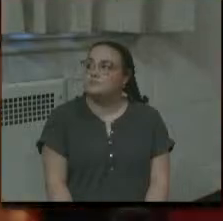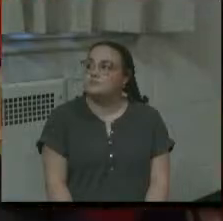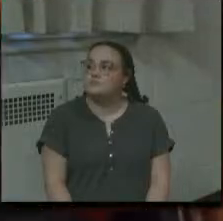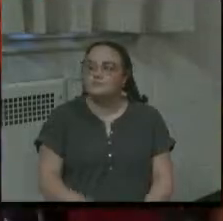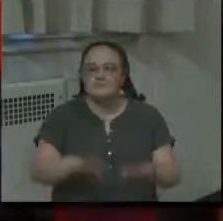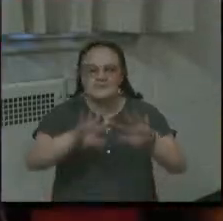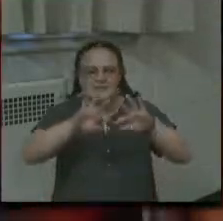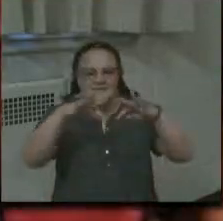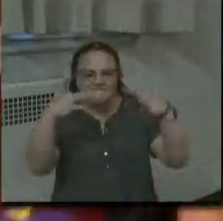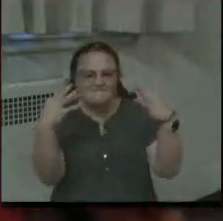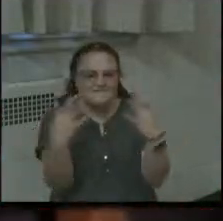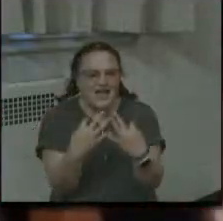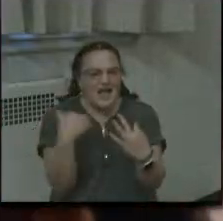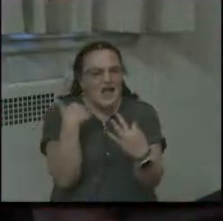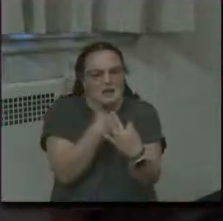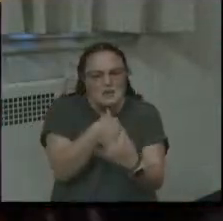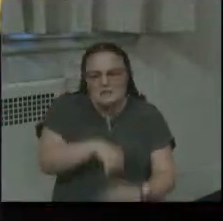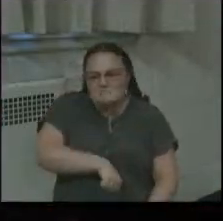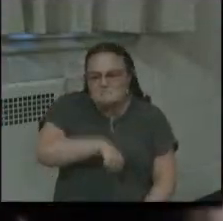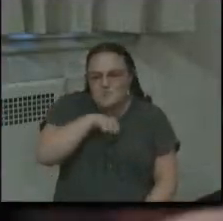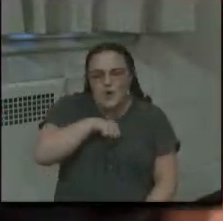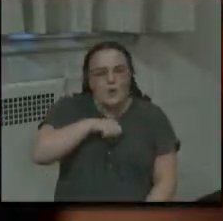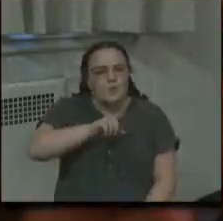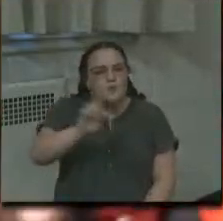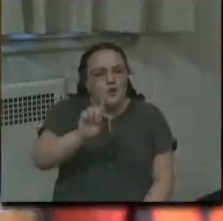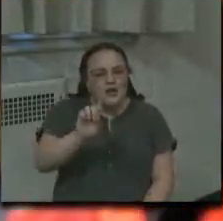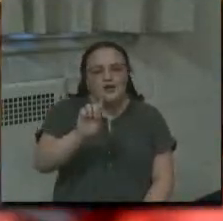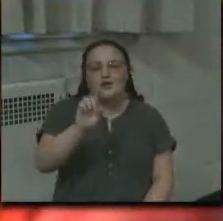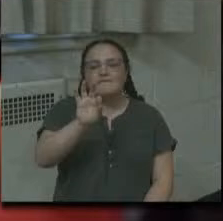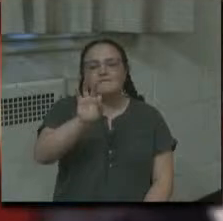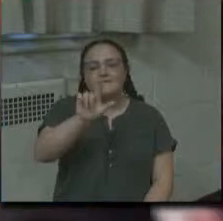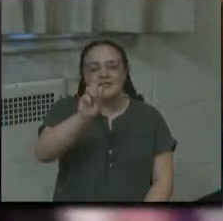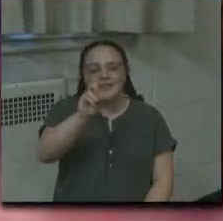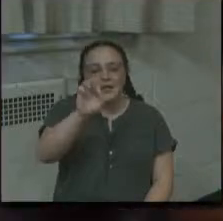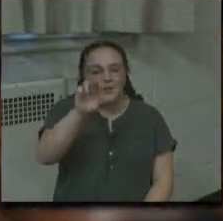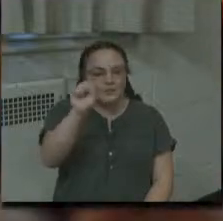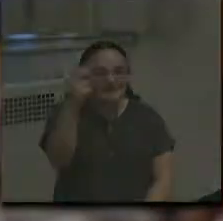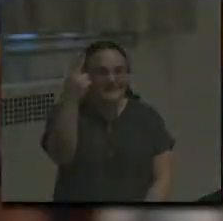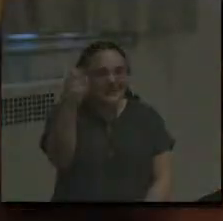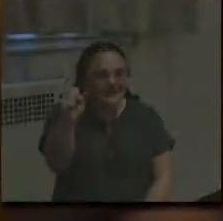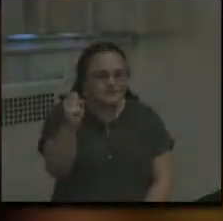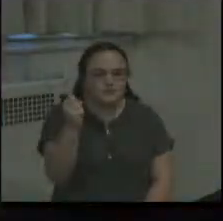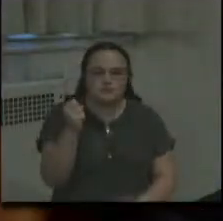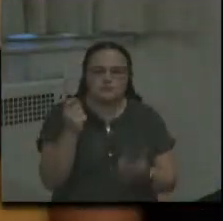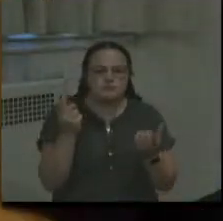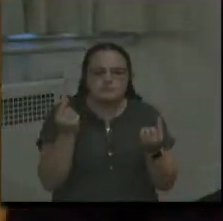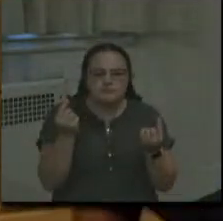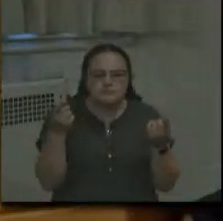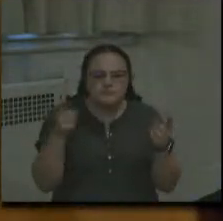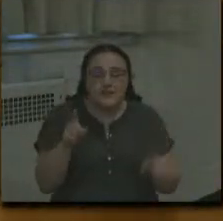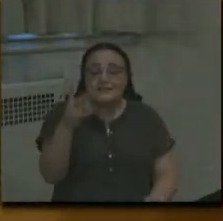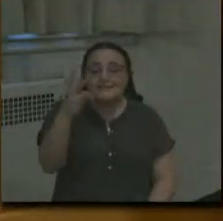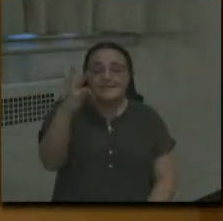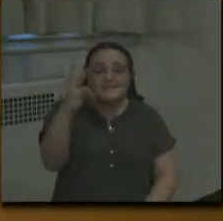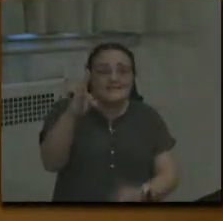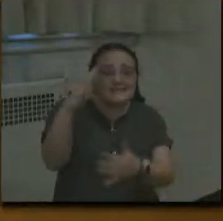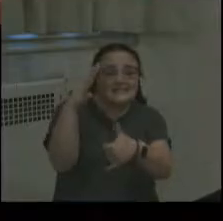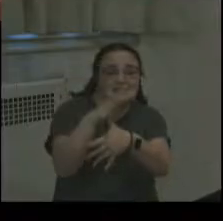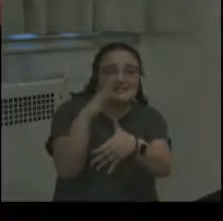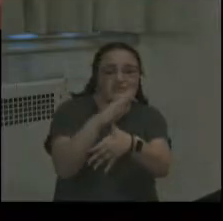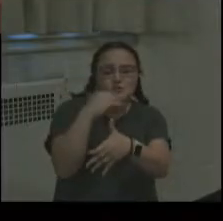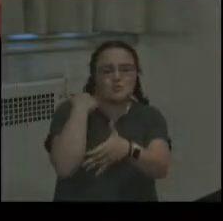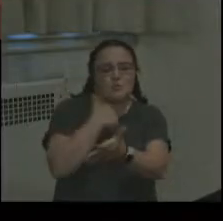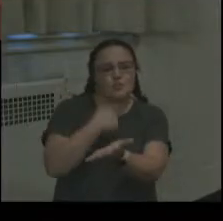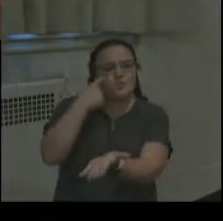Family pride filled the auditorium at Charles Herbert Flowers High School recently as 17 seniors were recognized for